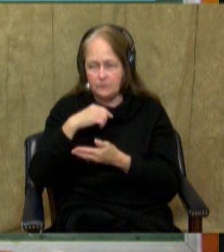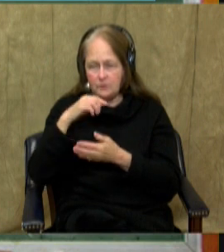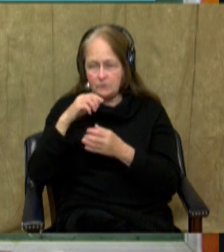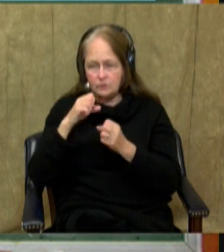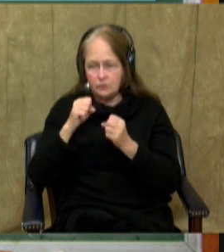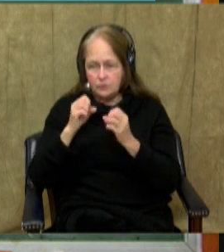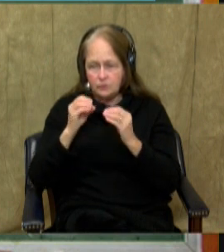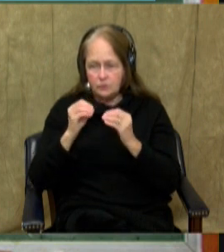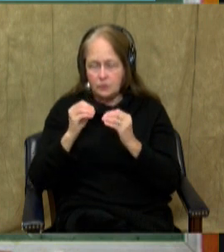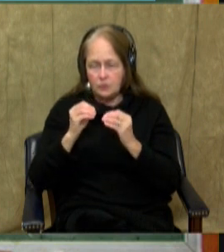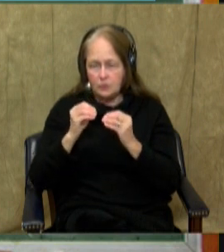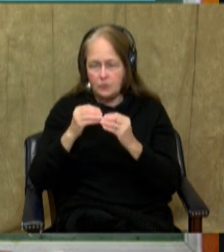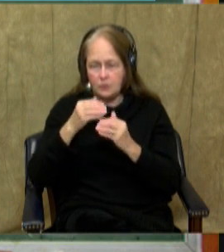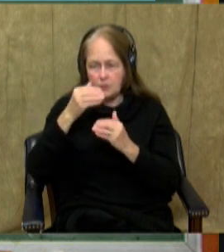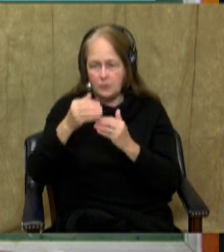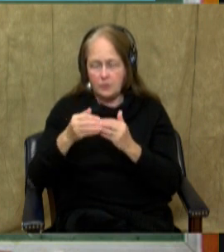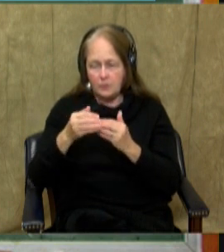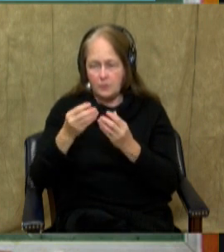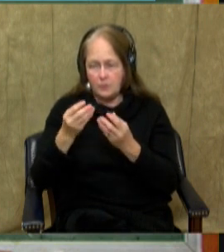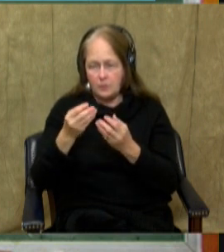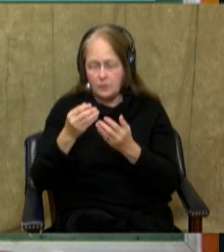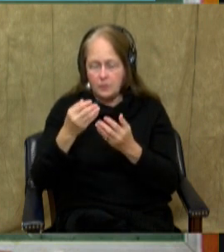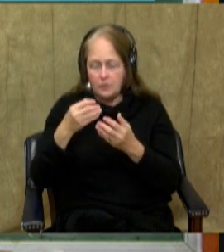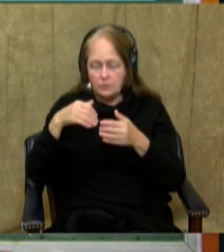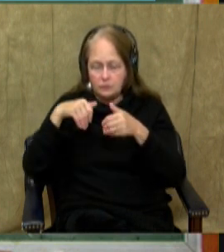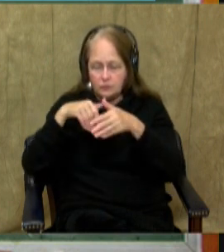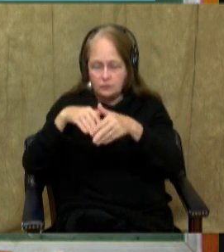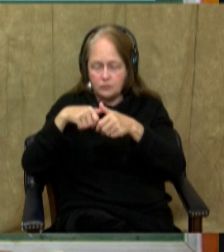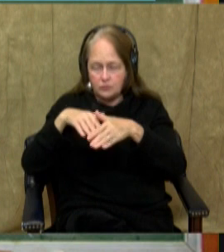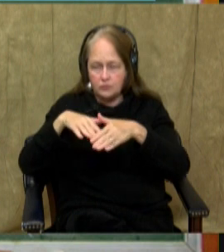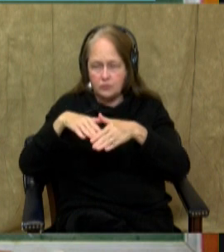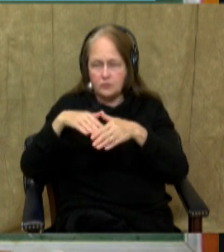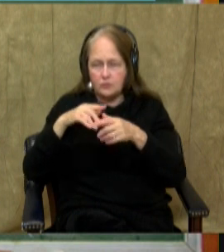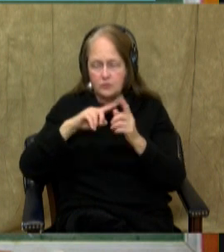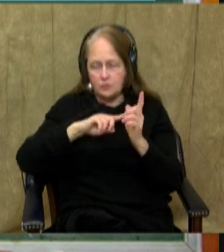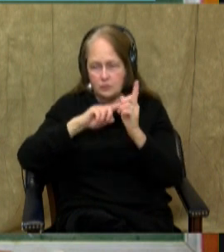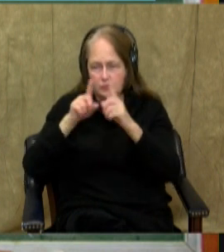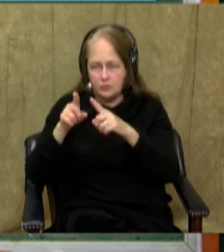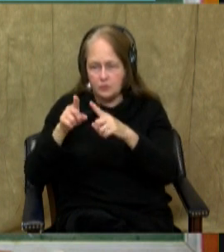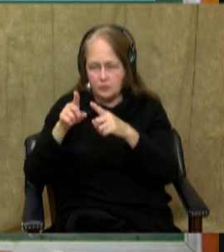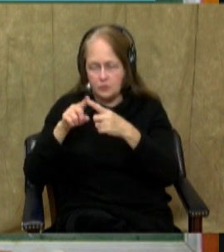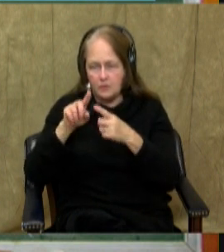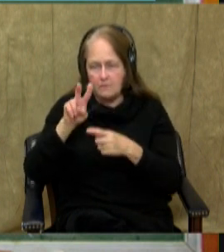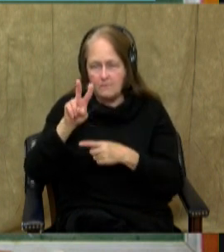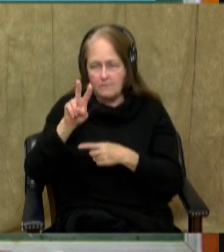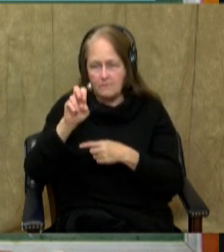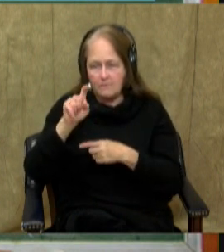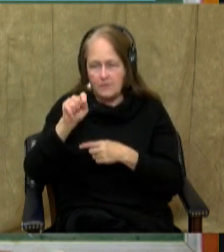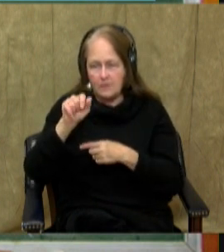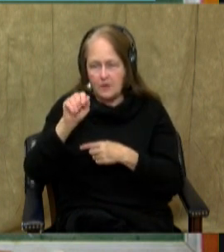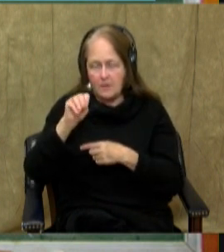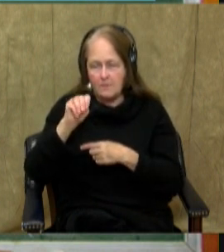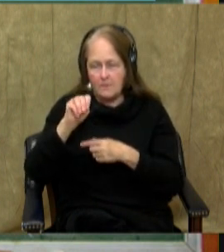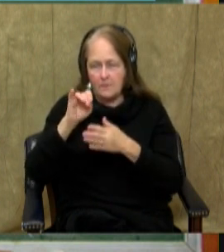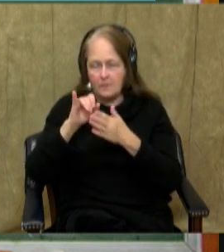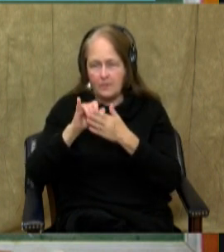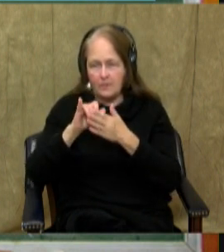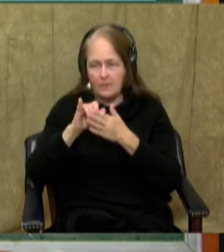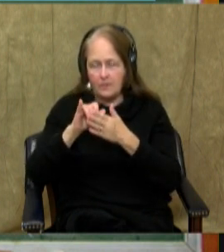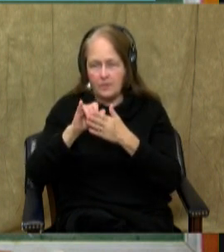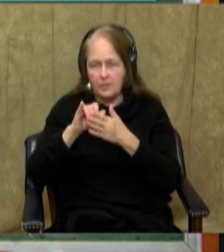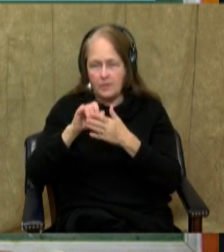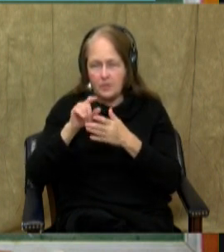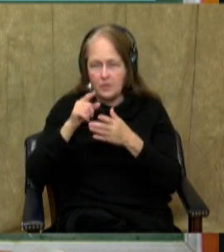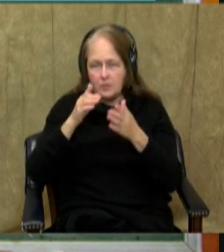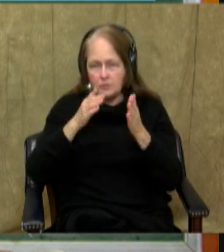So, along with the ground troops or the strikes, one of which was called the Operation Rolling